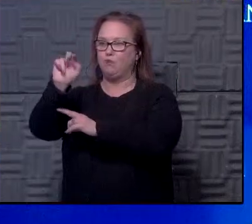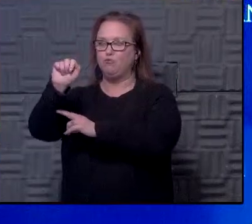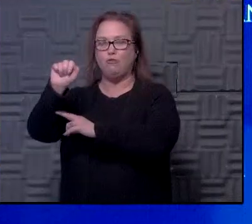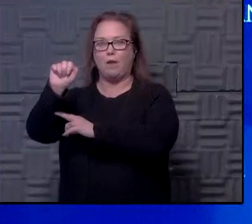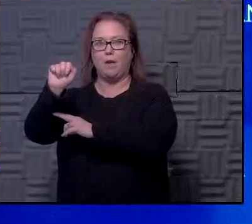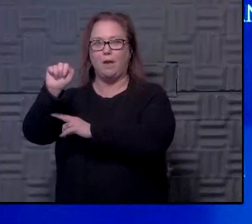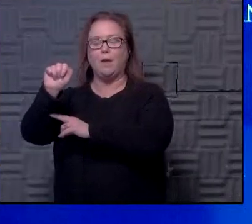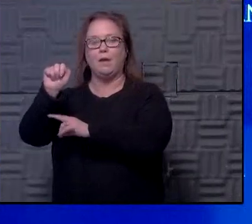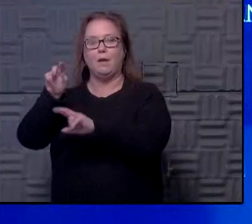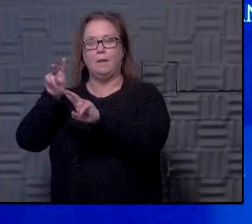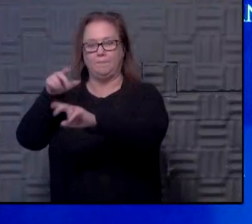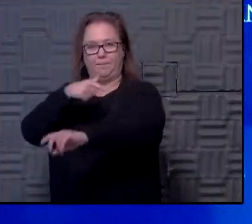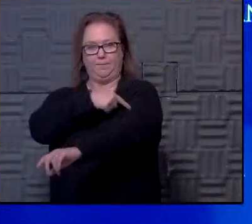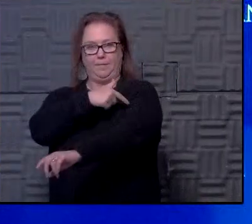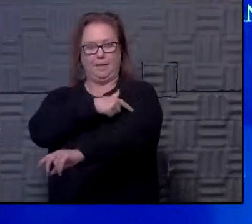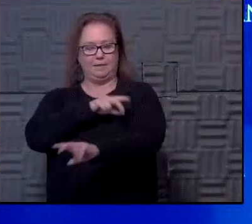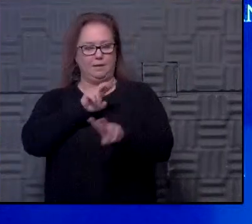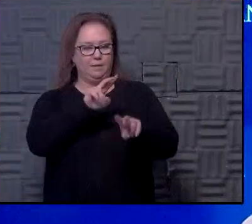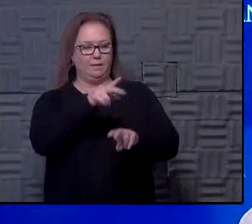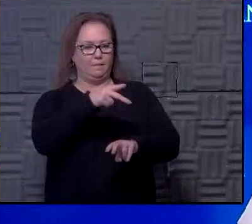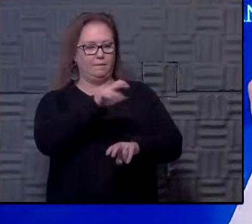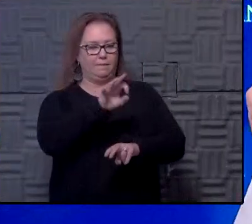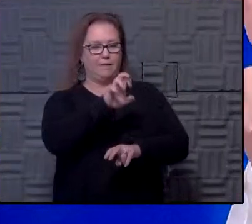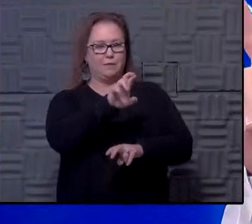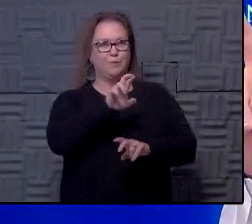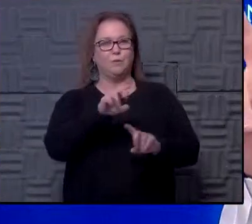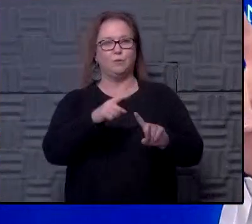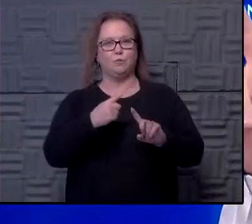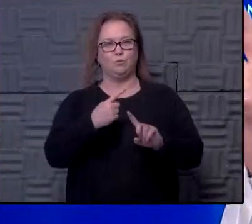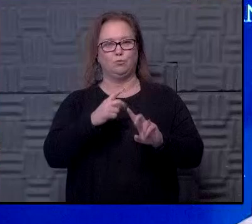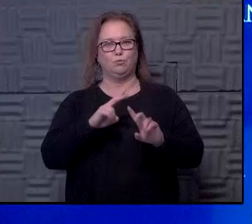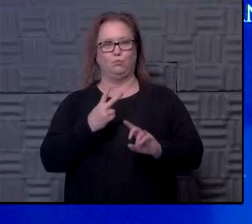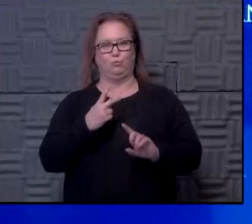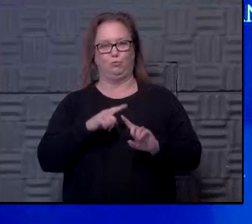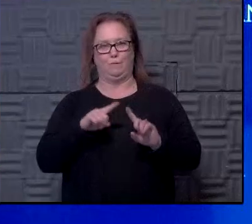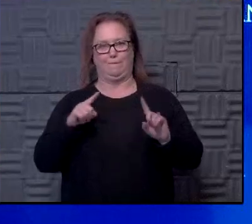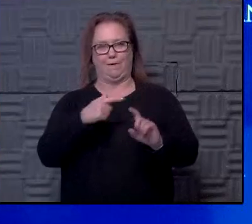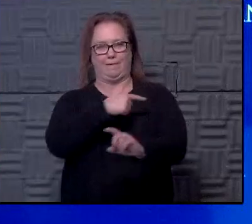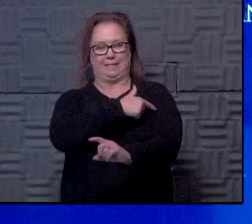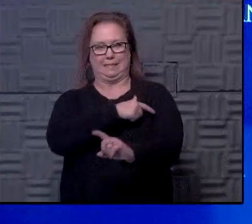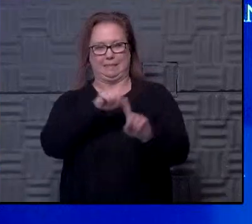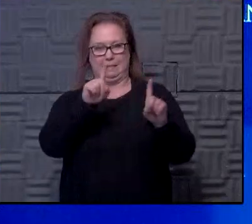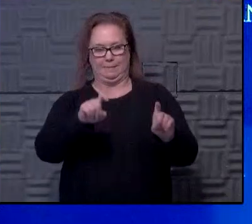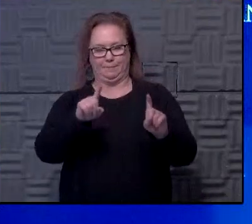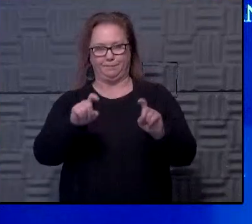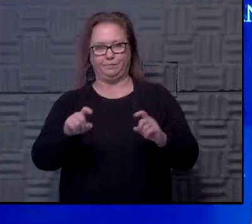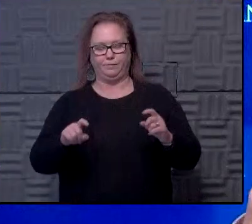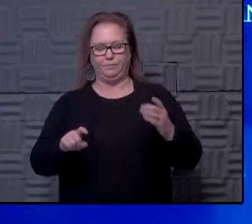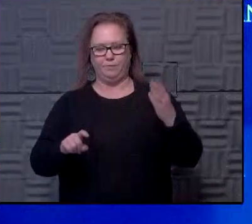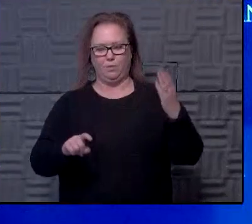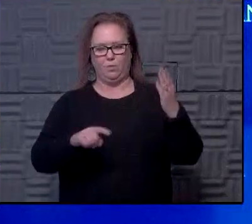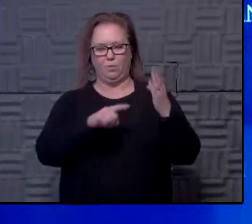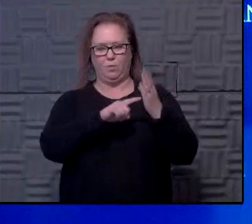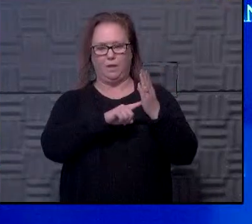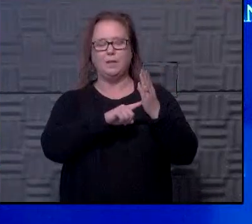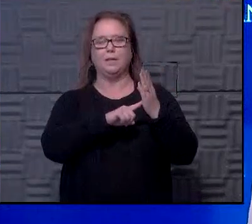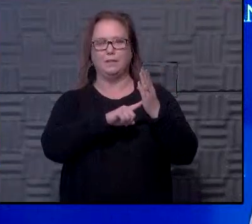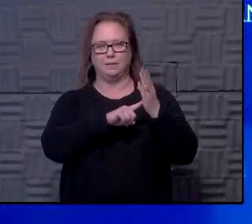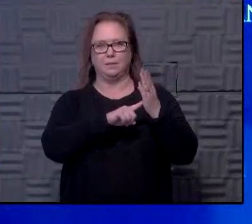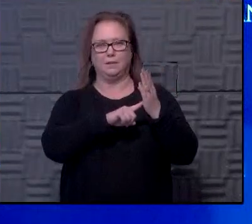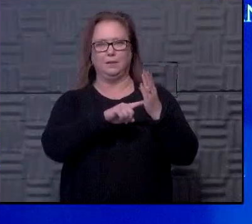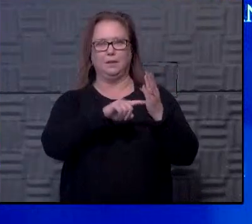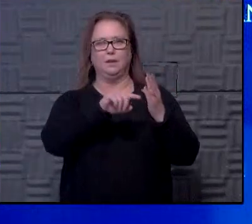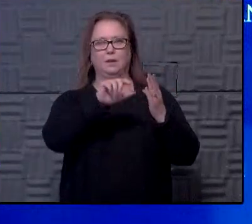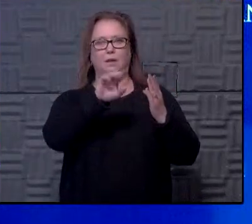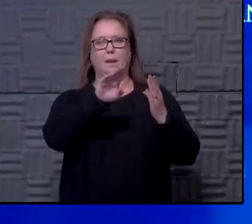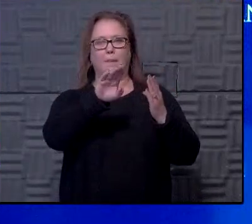then they actually looked at the Pfizer vaccine, but there are 2 different vaccines they tested, one against what's called the receptor binding region, and one's against